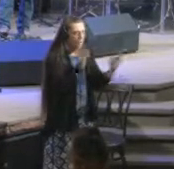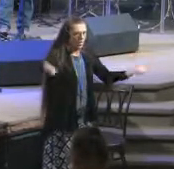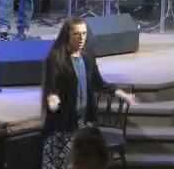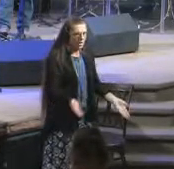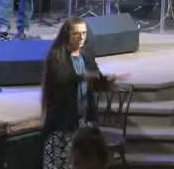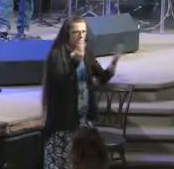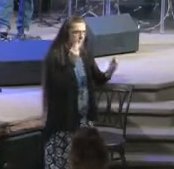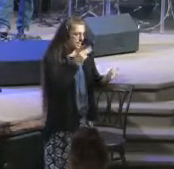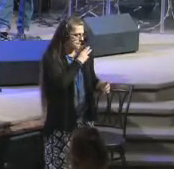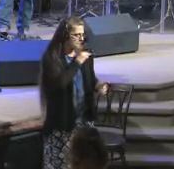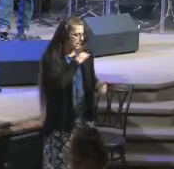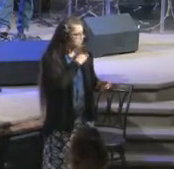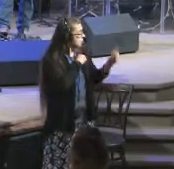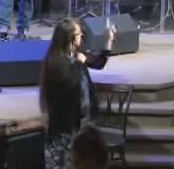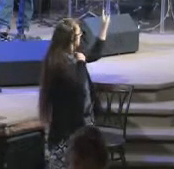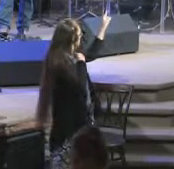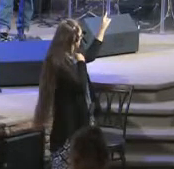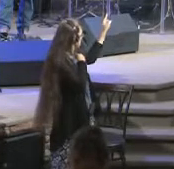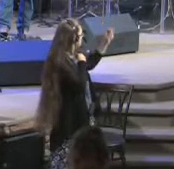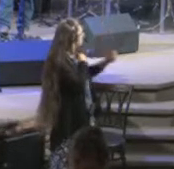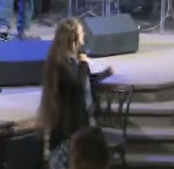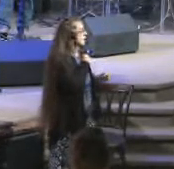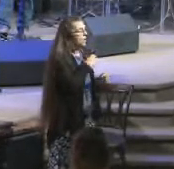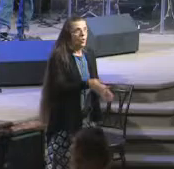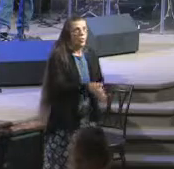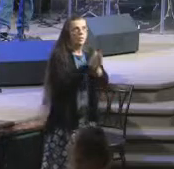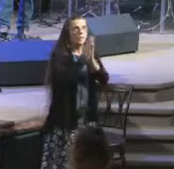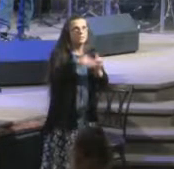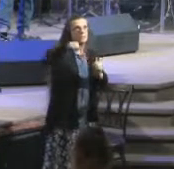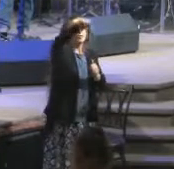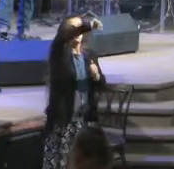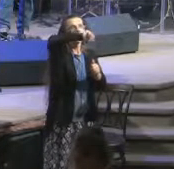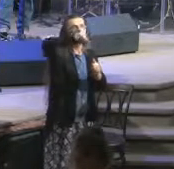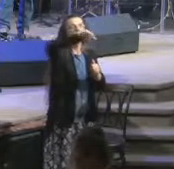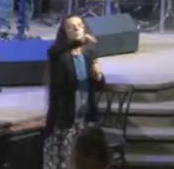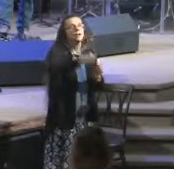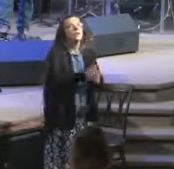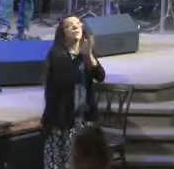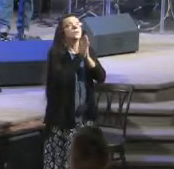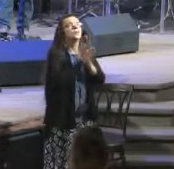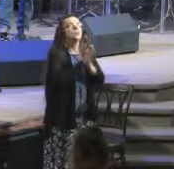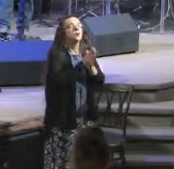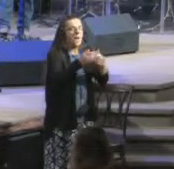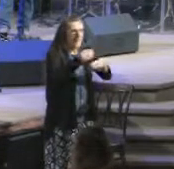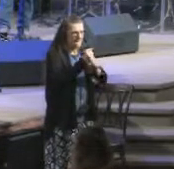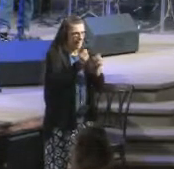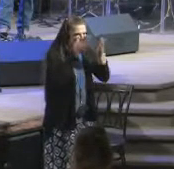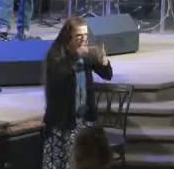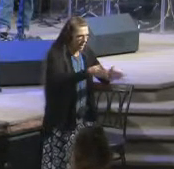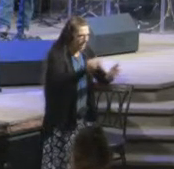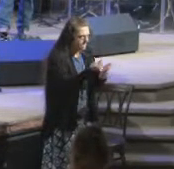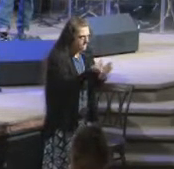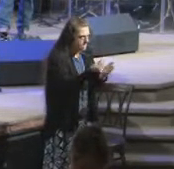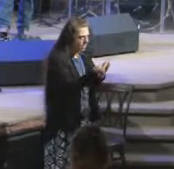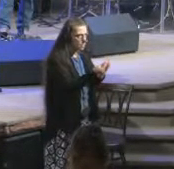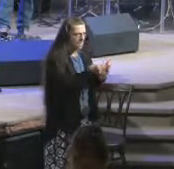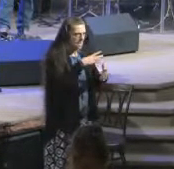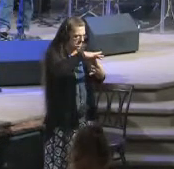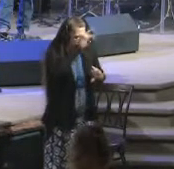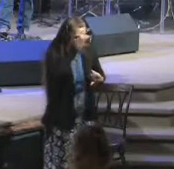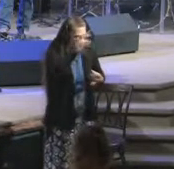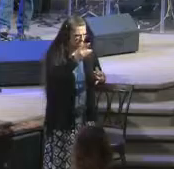the missionaries, Mike and Dee Loughton, Lord. Lord, asking for your anointing, asking, Lord, that you make provision for them financially, physically,